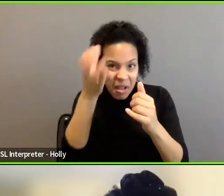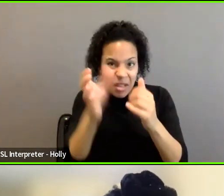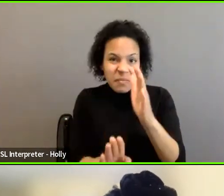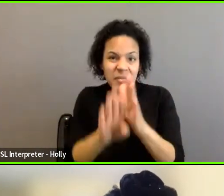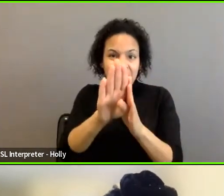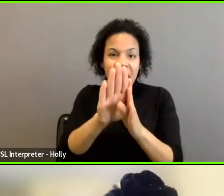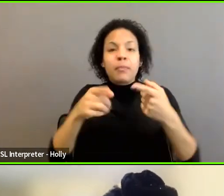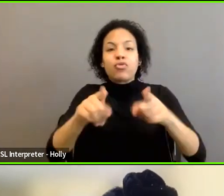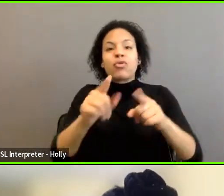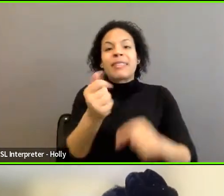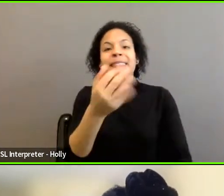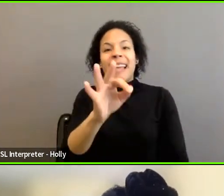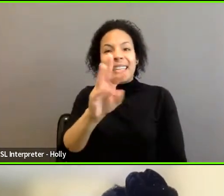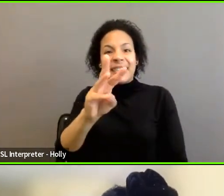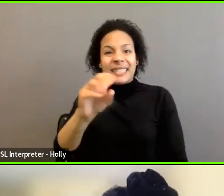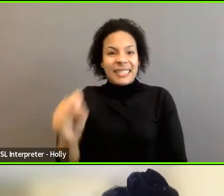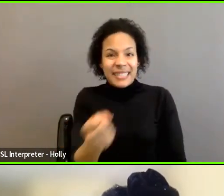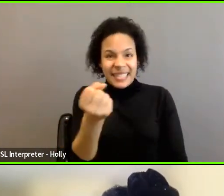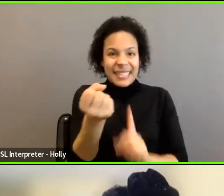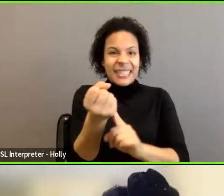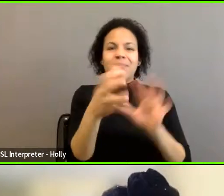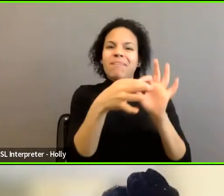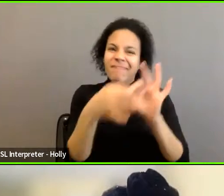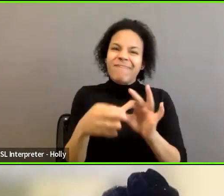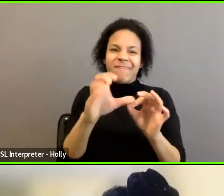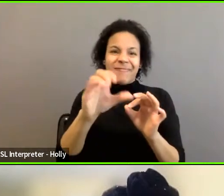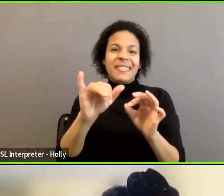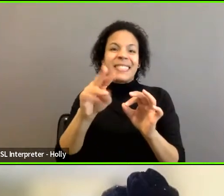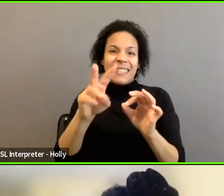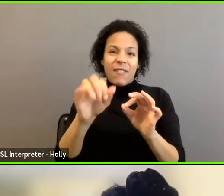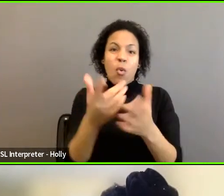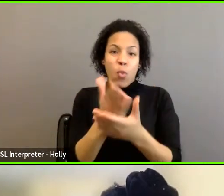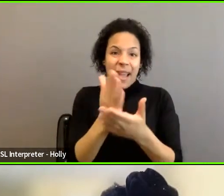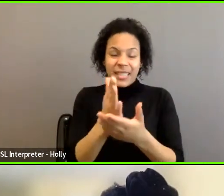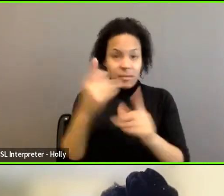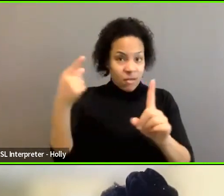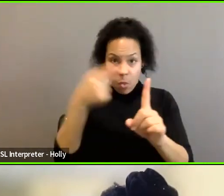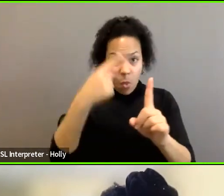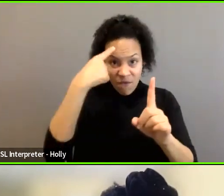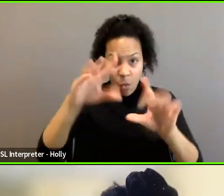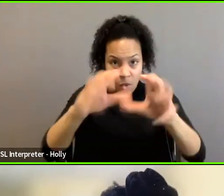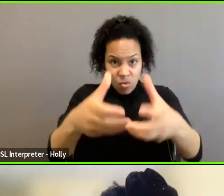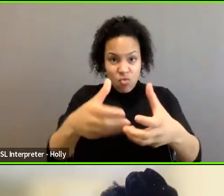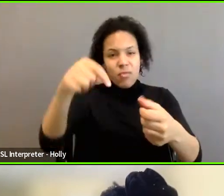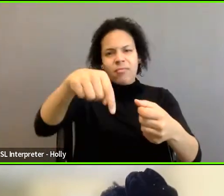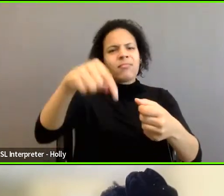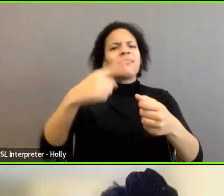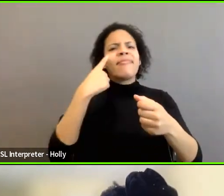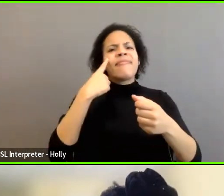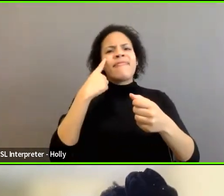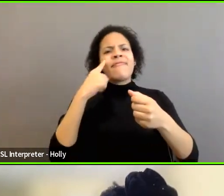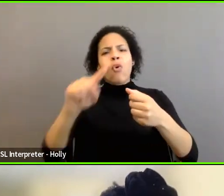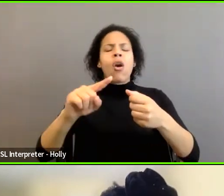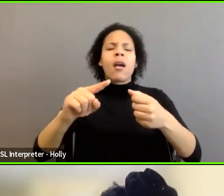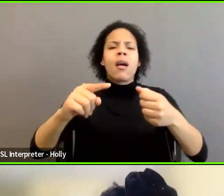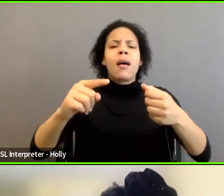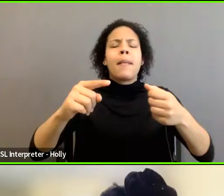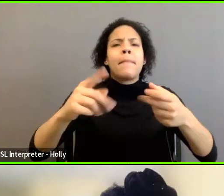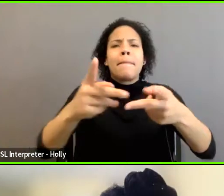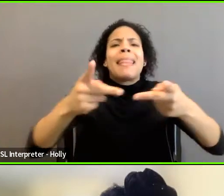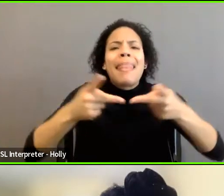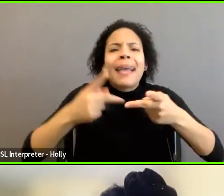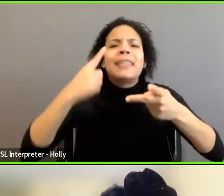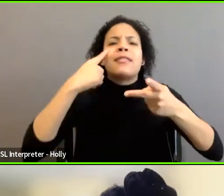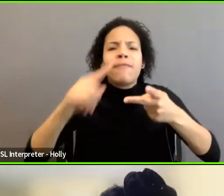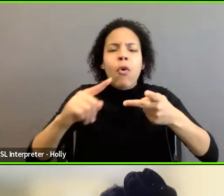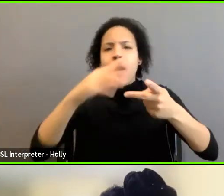Student Union was to come together as a gathering place. It was inspired by the Black Power movement, and